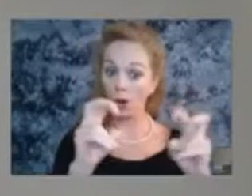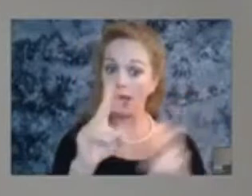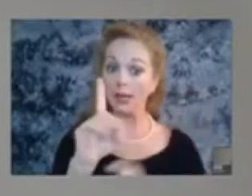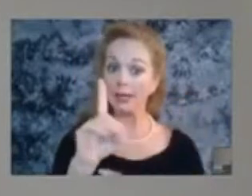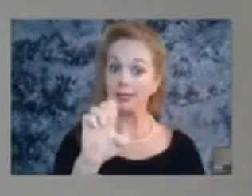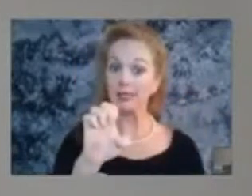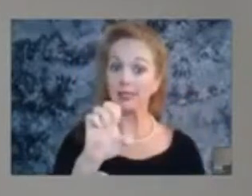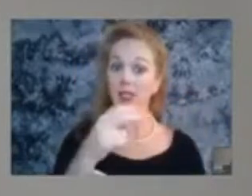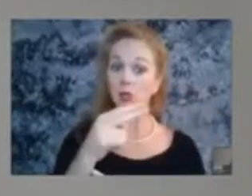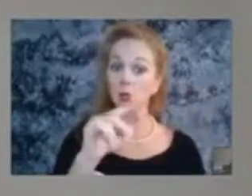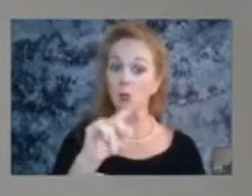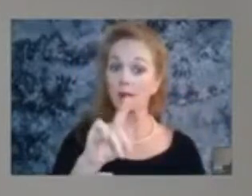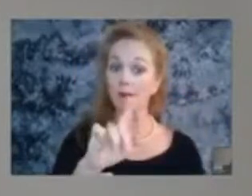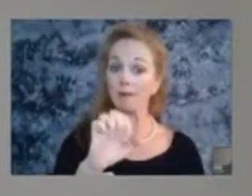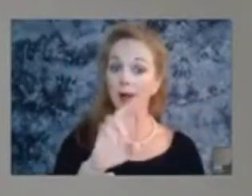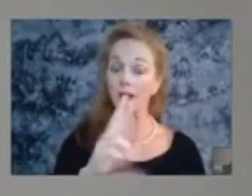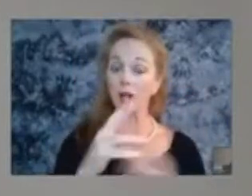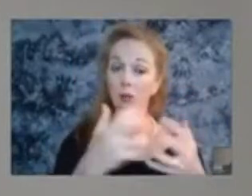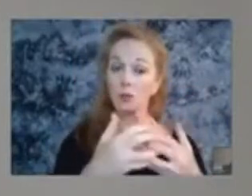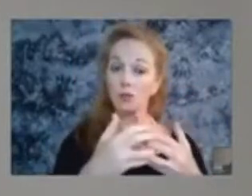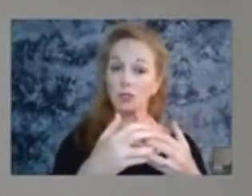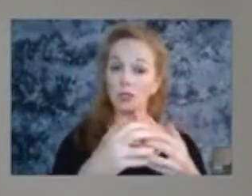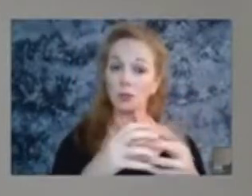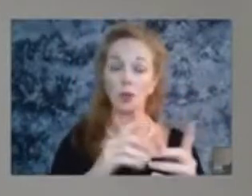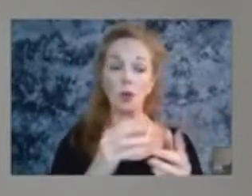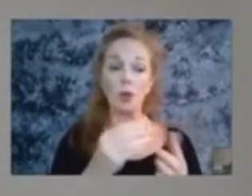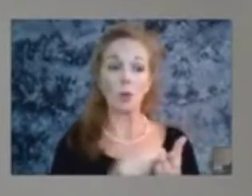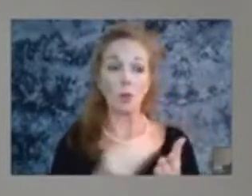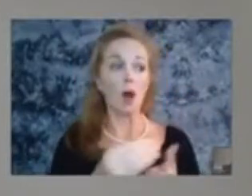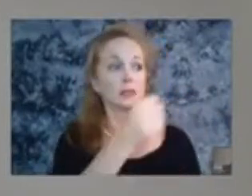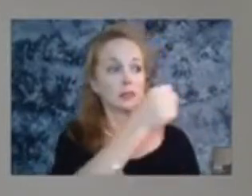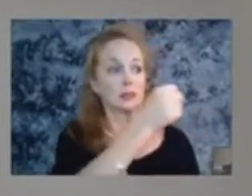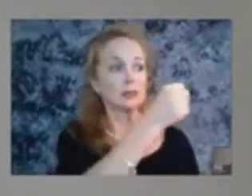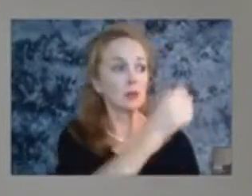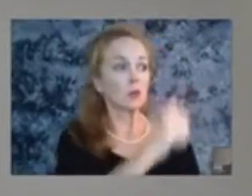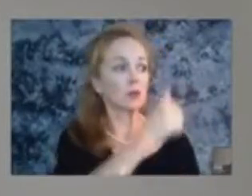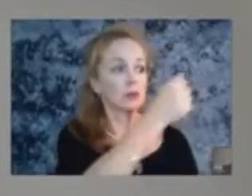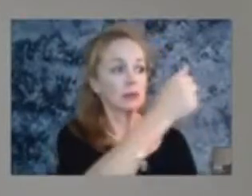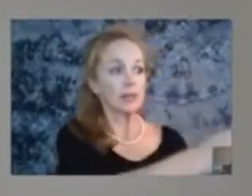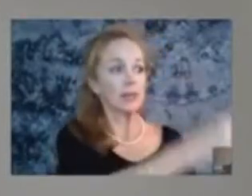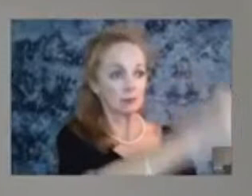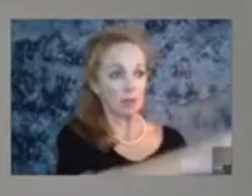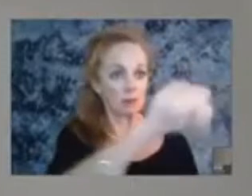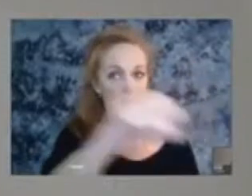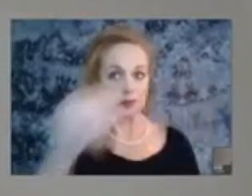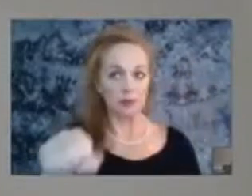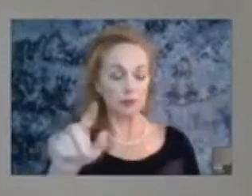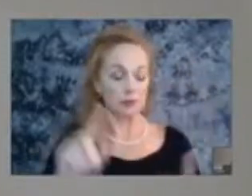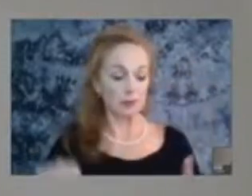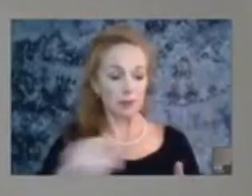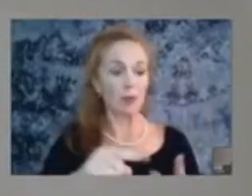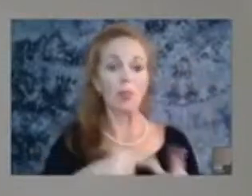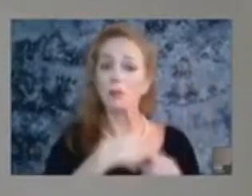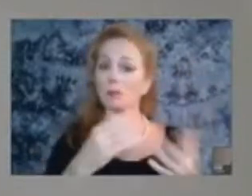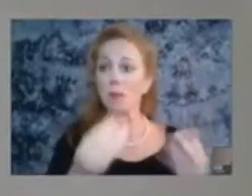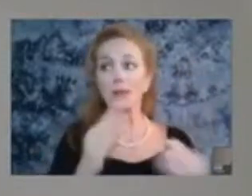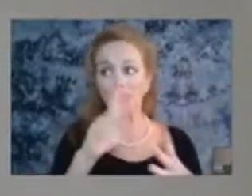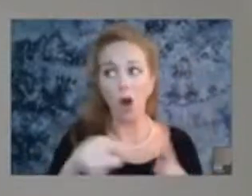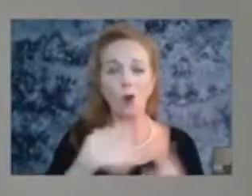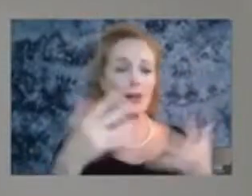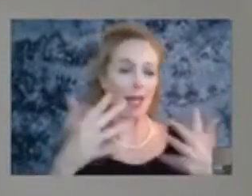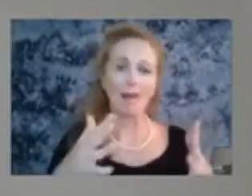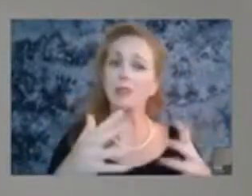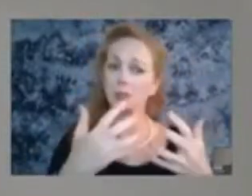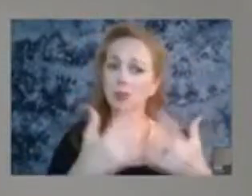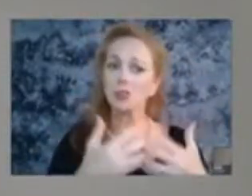placing in those strategic locations in those schools. Okay, okay, But many of our schools already have those dehumidifiers in the individual